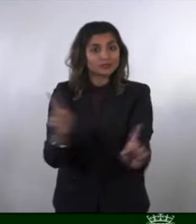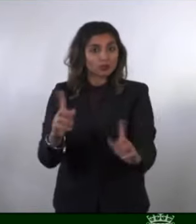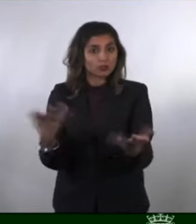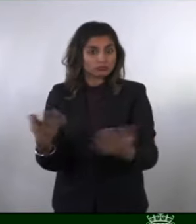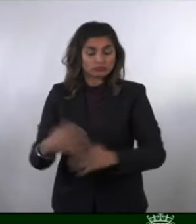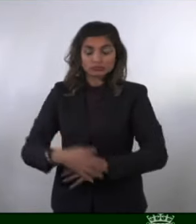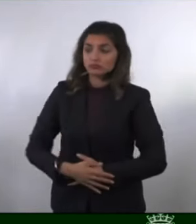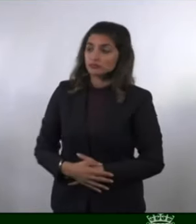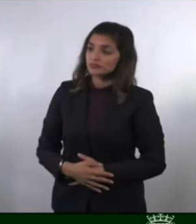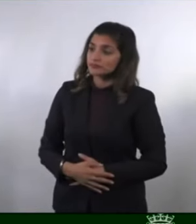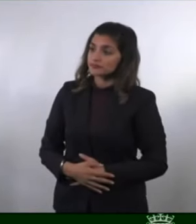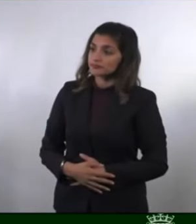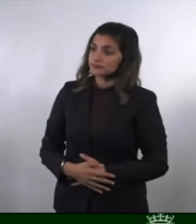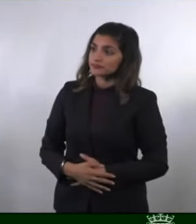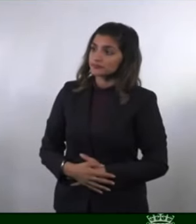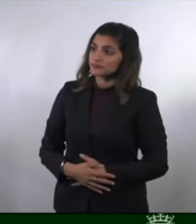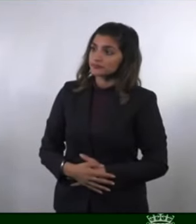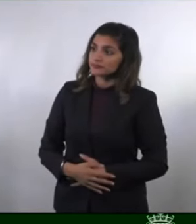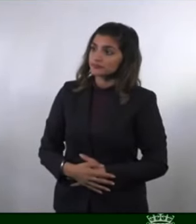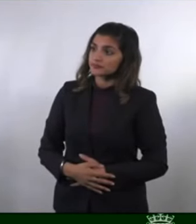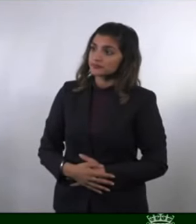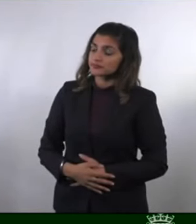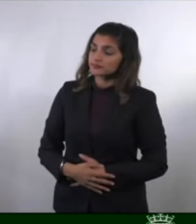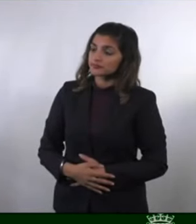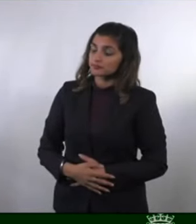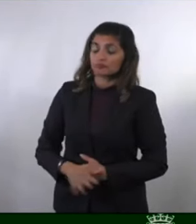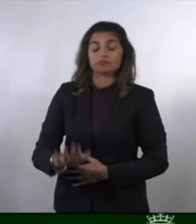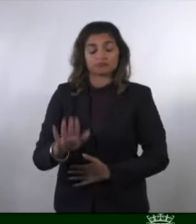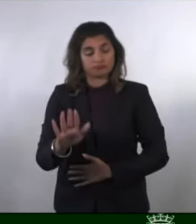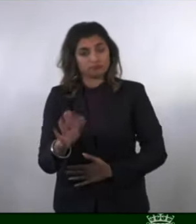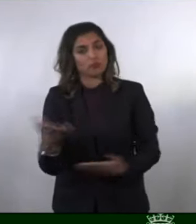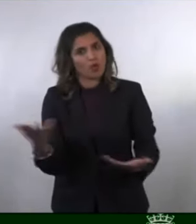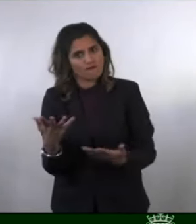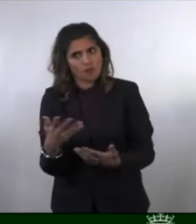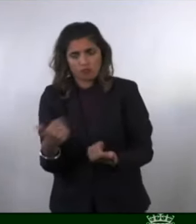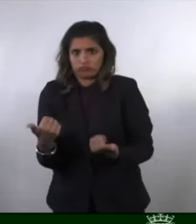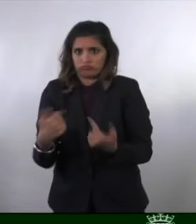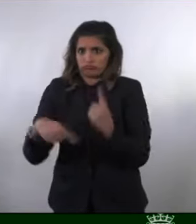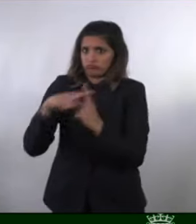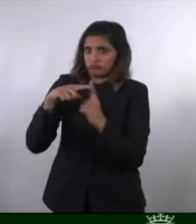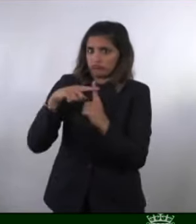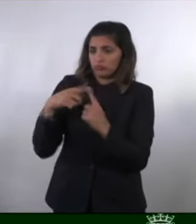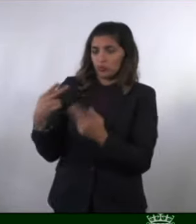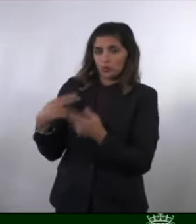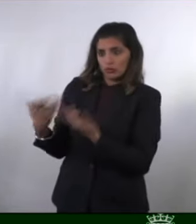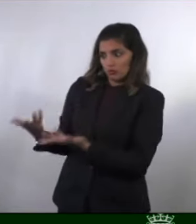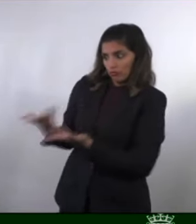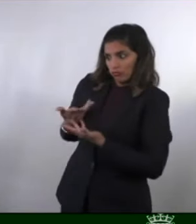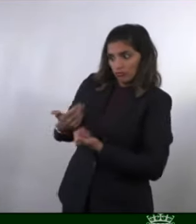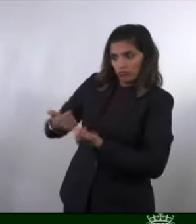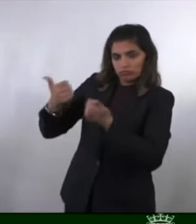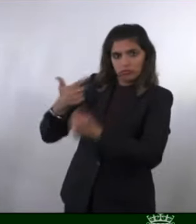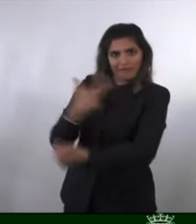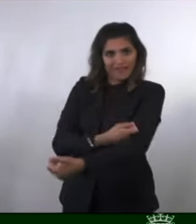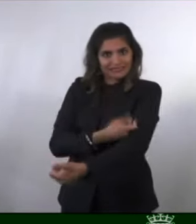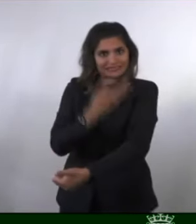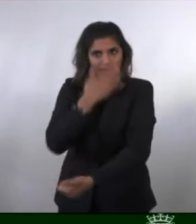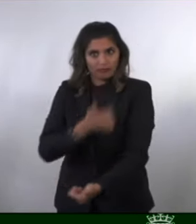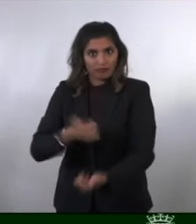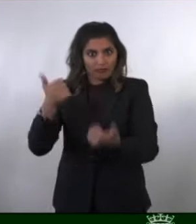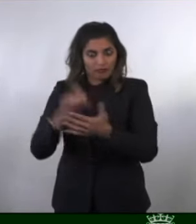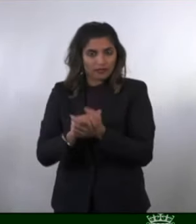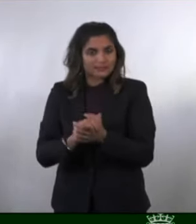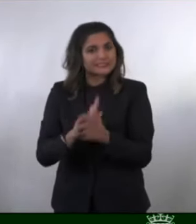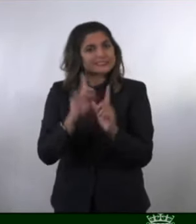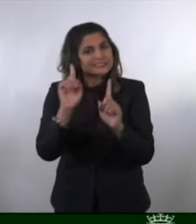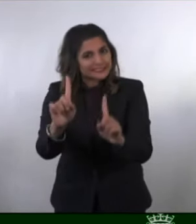Friend, and he's absolutely right to be optimistic about the AstraZeneca vaccine. I think the trouble is that it may